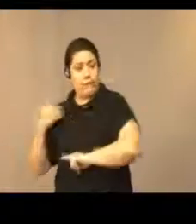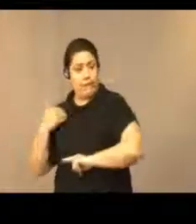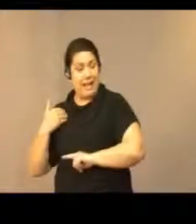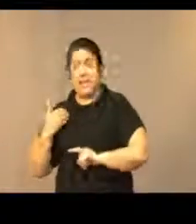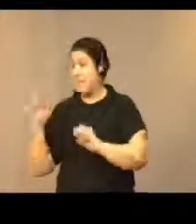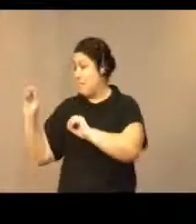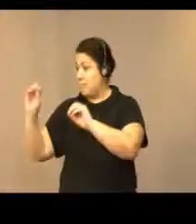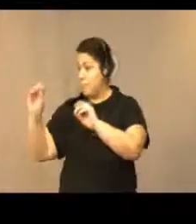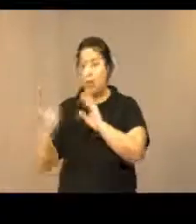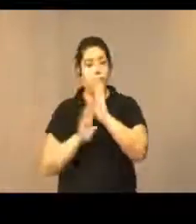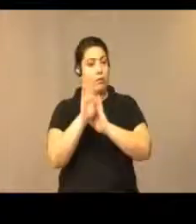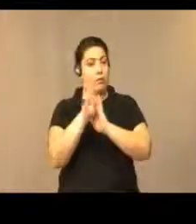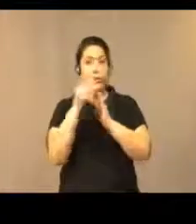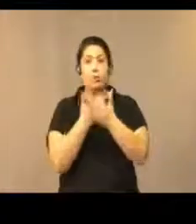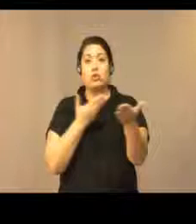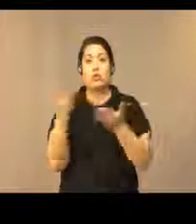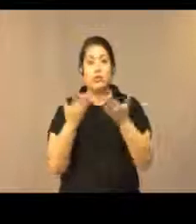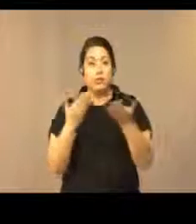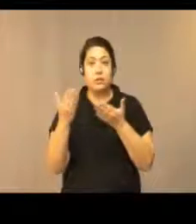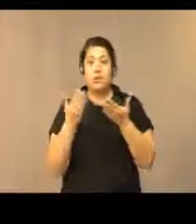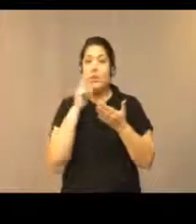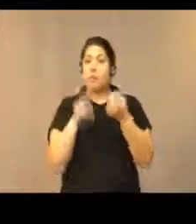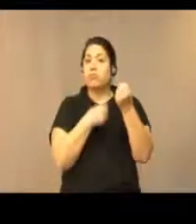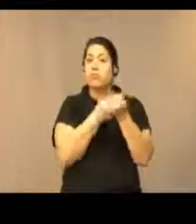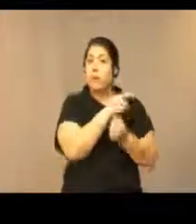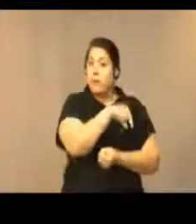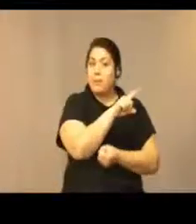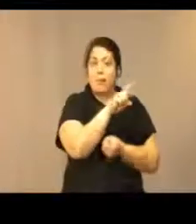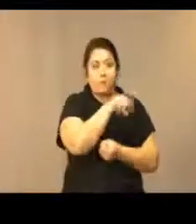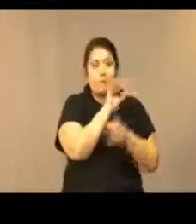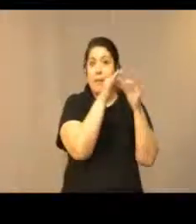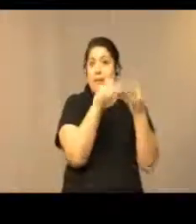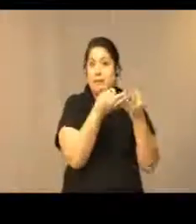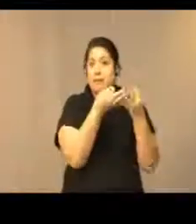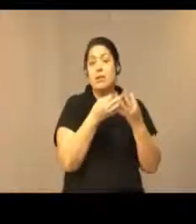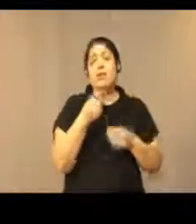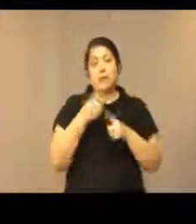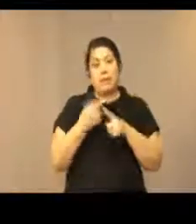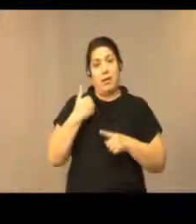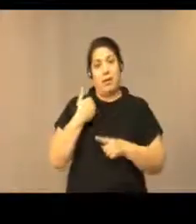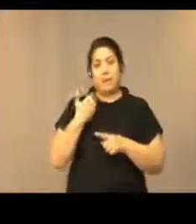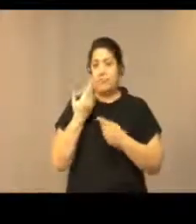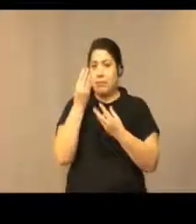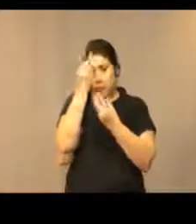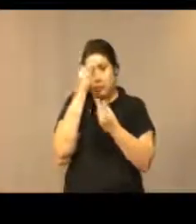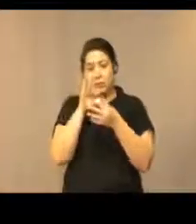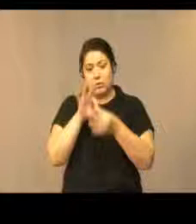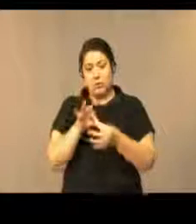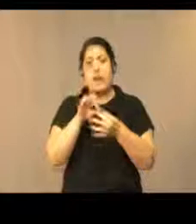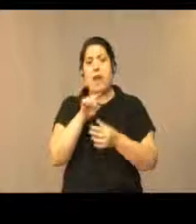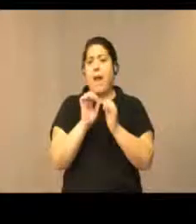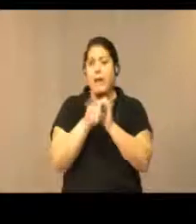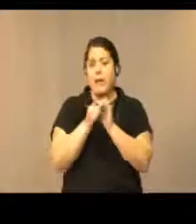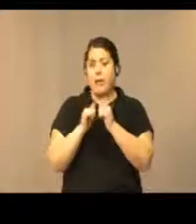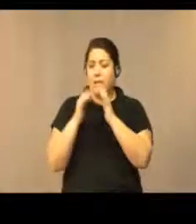to individual and family. We also provide Indigenous Registered Disability Saving Plan navigation